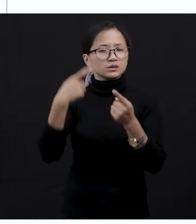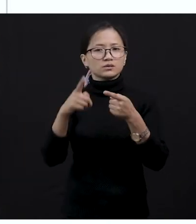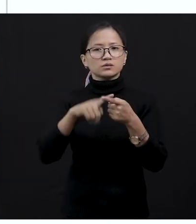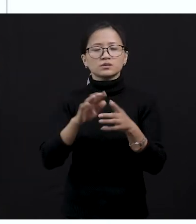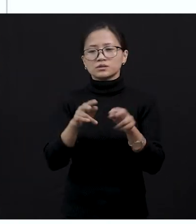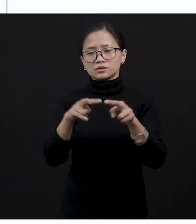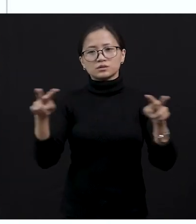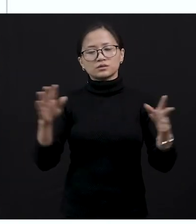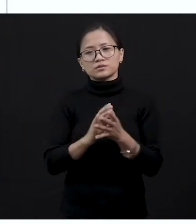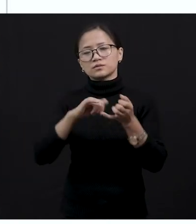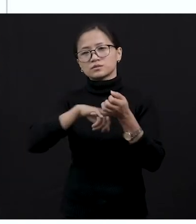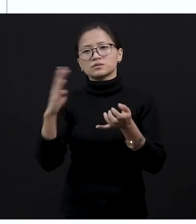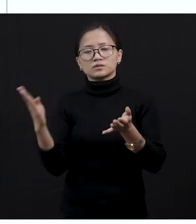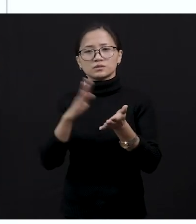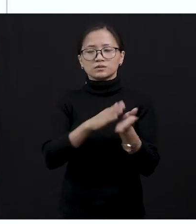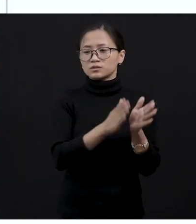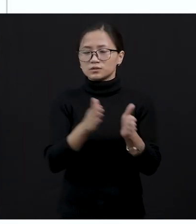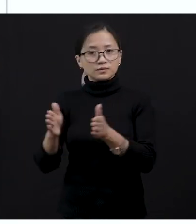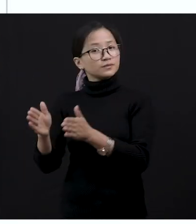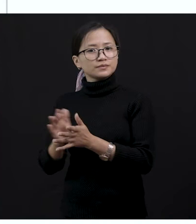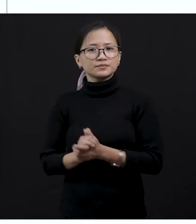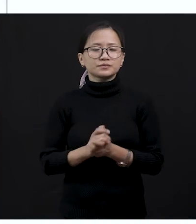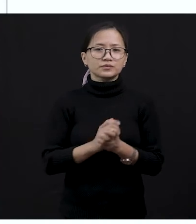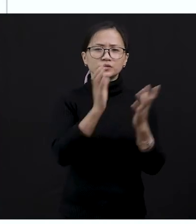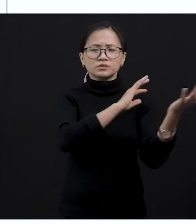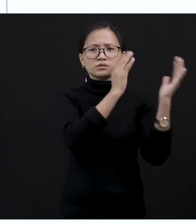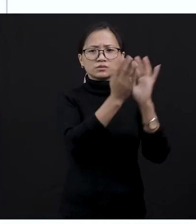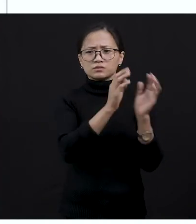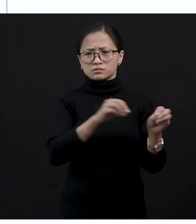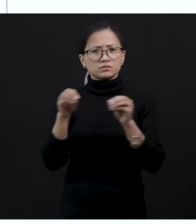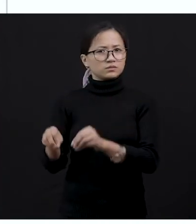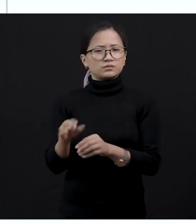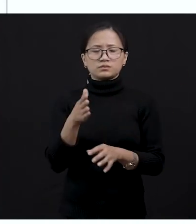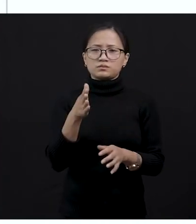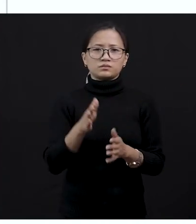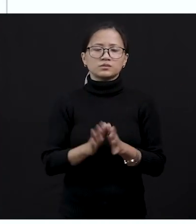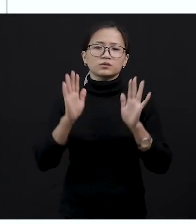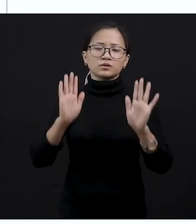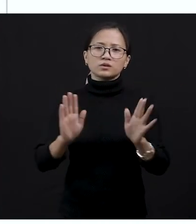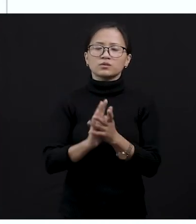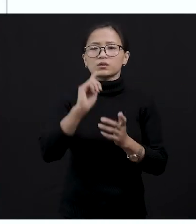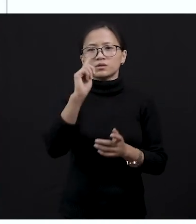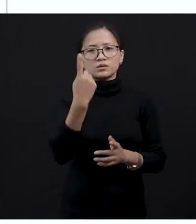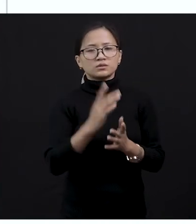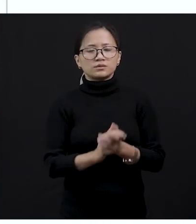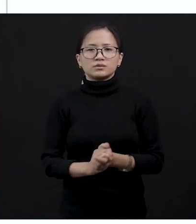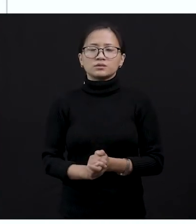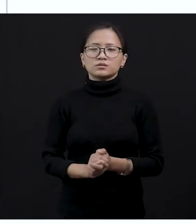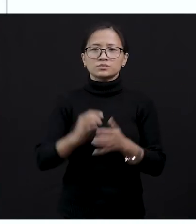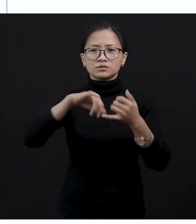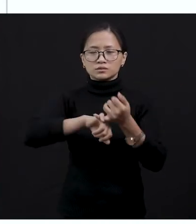experience different seasons, okay? Again, if the earth was not moving, we would have had only